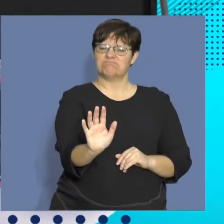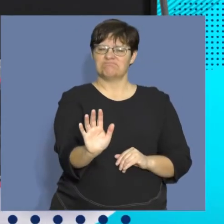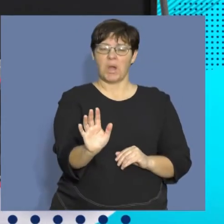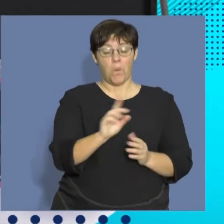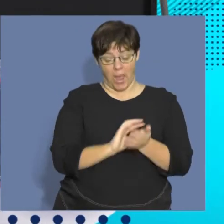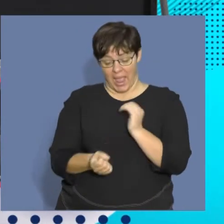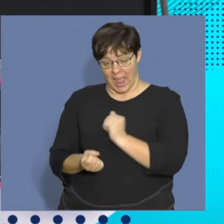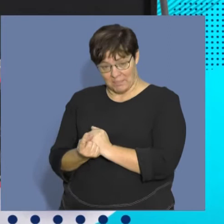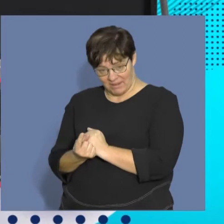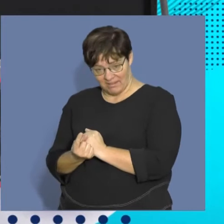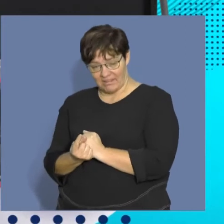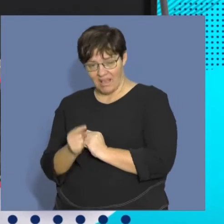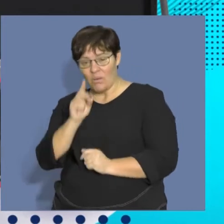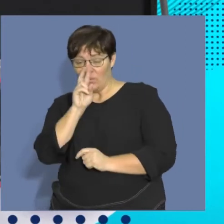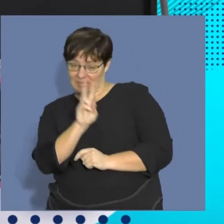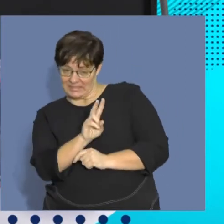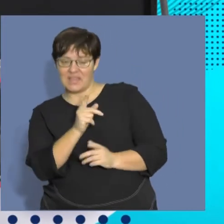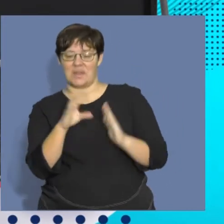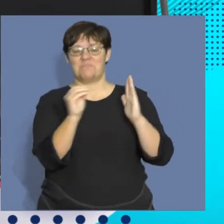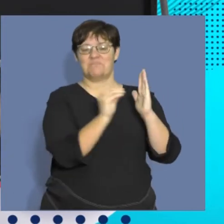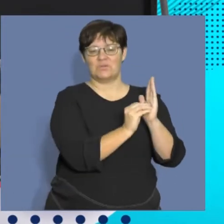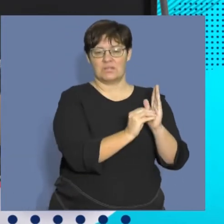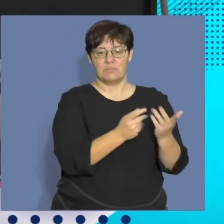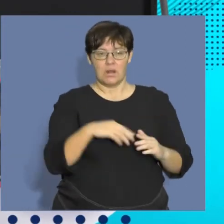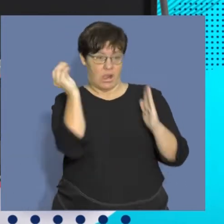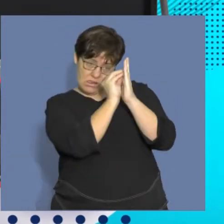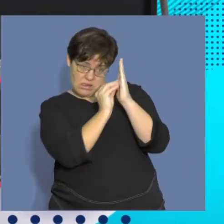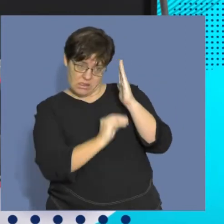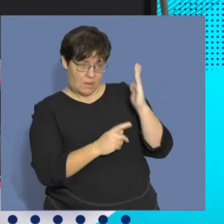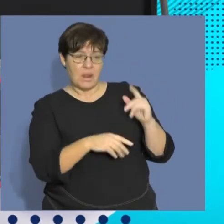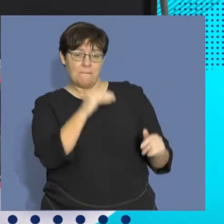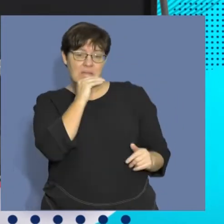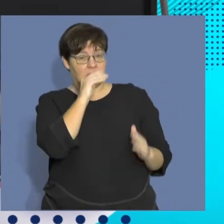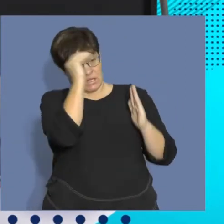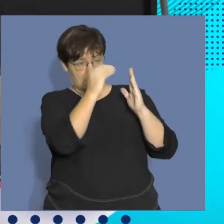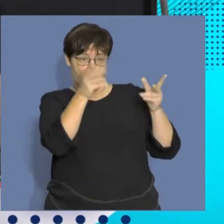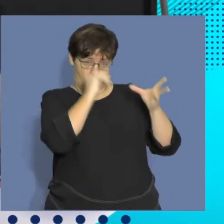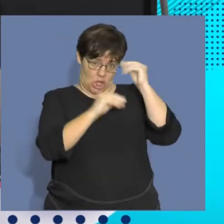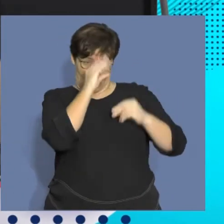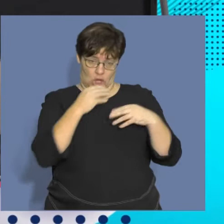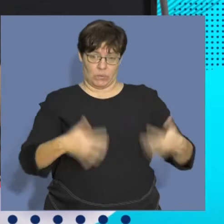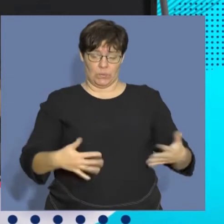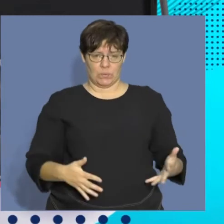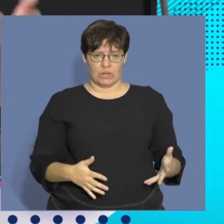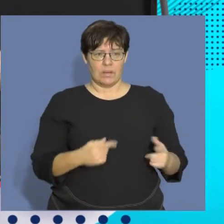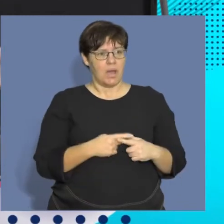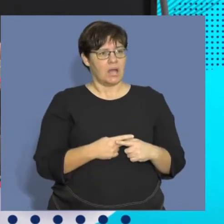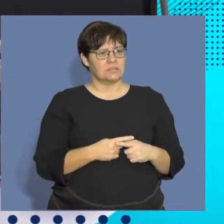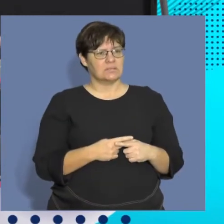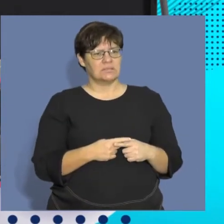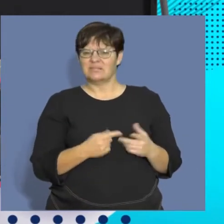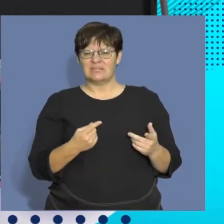we get to them, we'll explain them, because there's nothing worse than learning definitions out